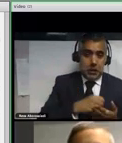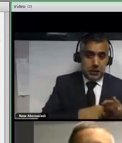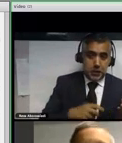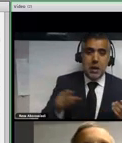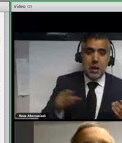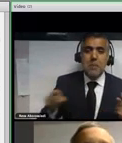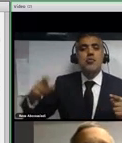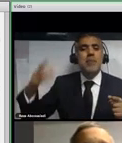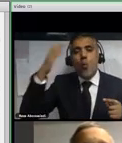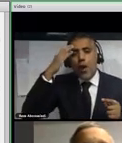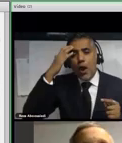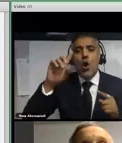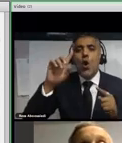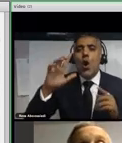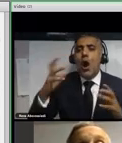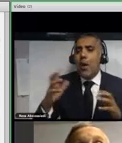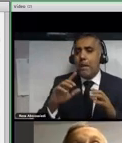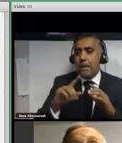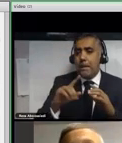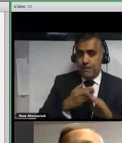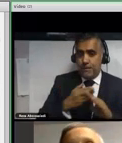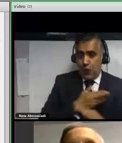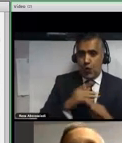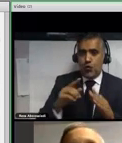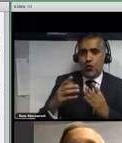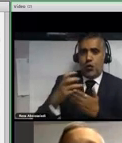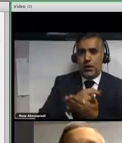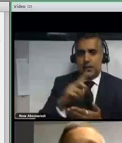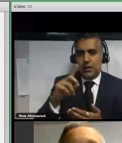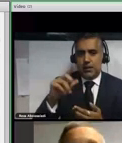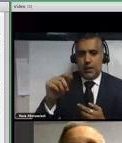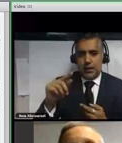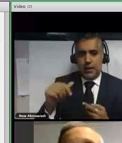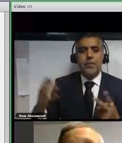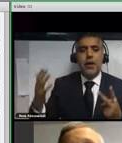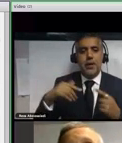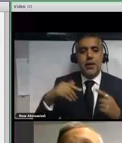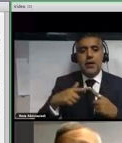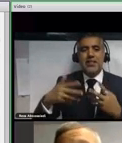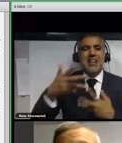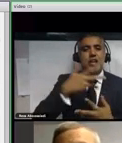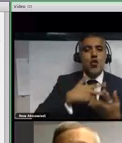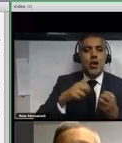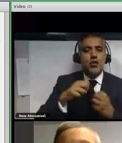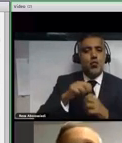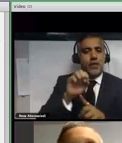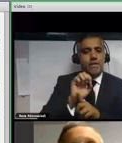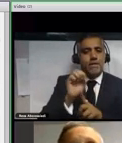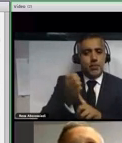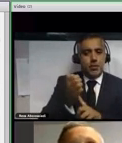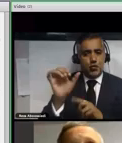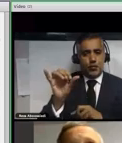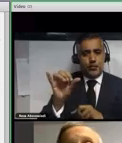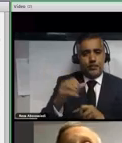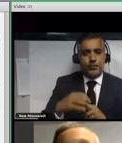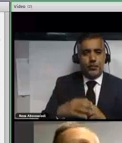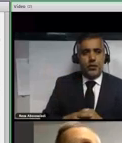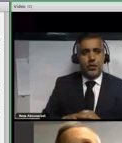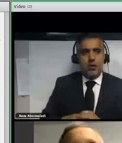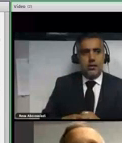you're trying to collect and analyze data. And also the big analytical issue is the interaction with the environment. which,